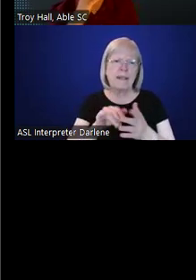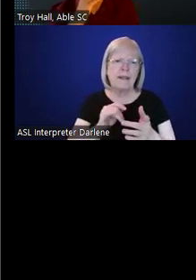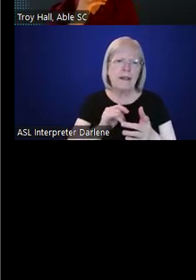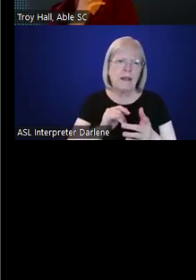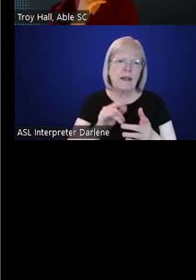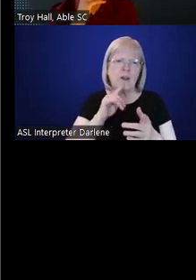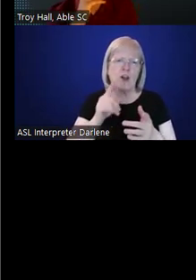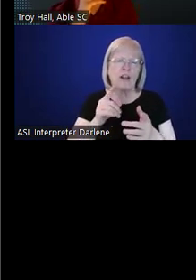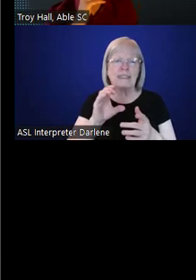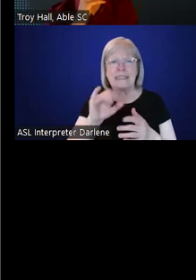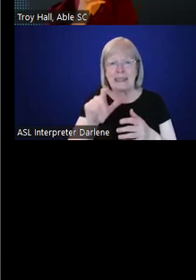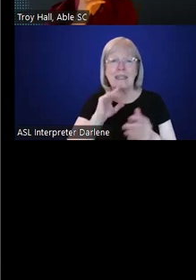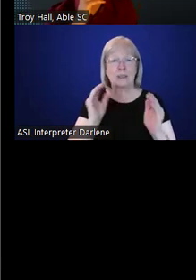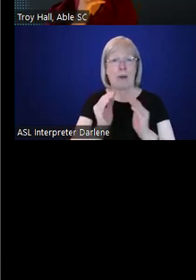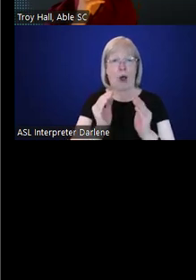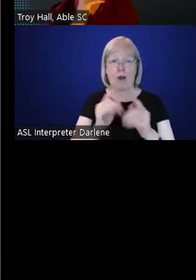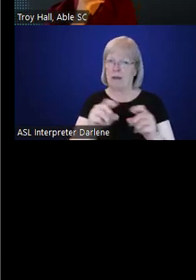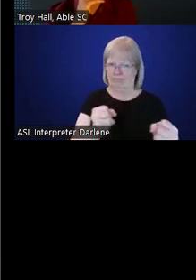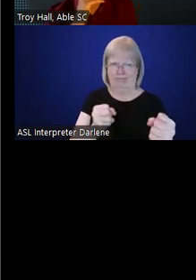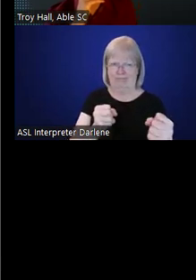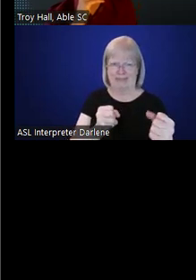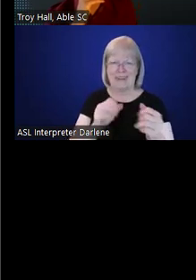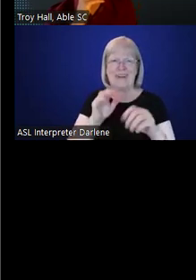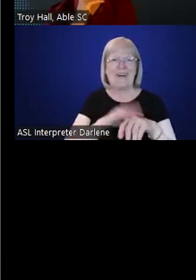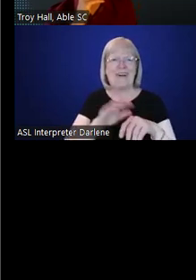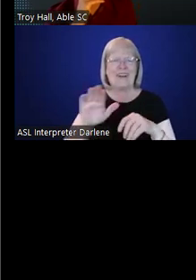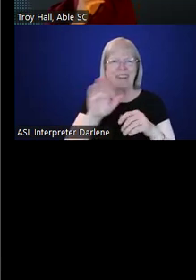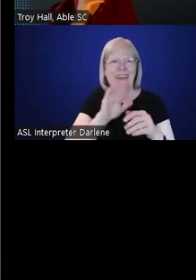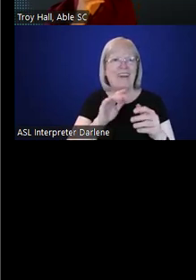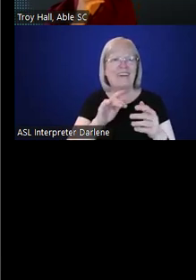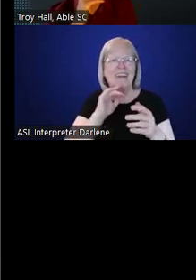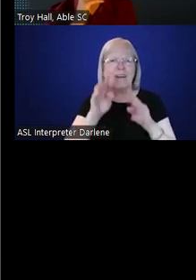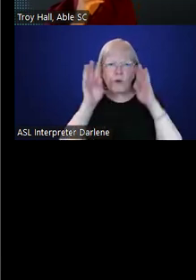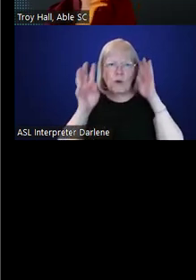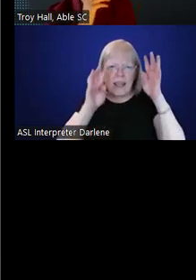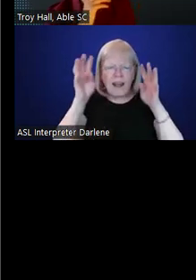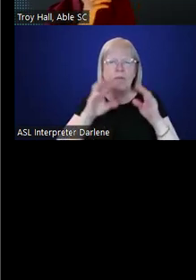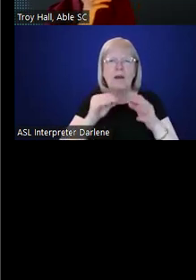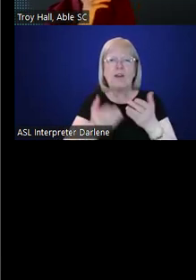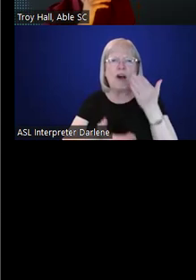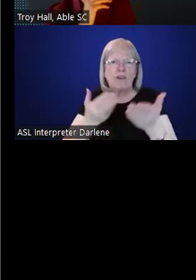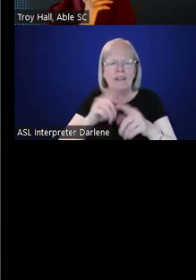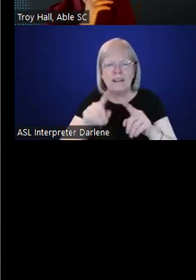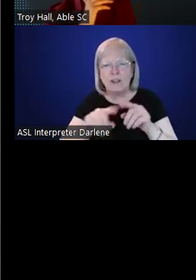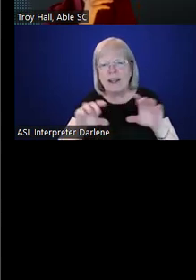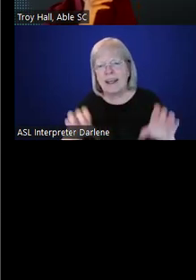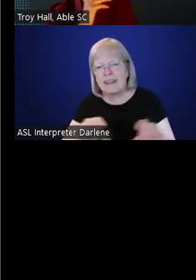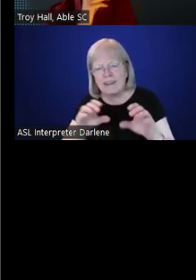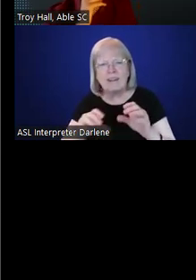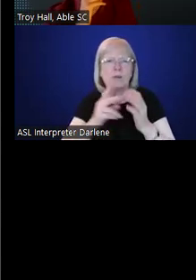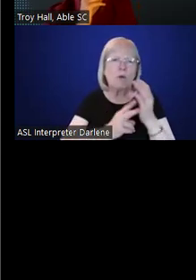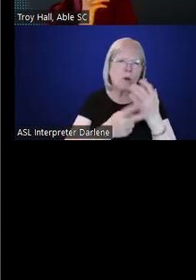their SIL is small but mighty. They're always consumer driven, creative, and offer activities and programming based on the needs of